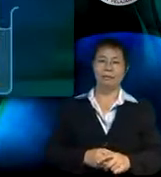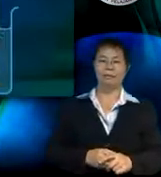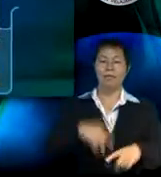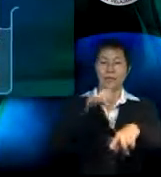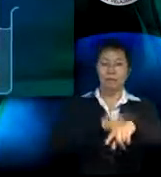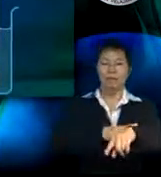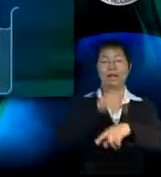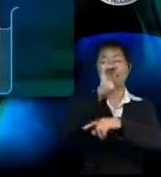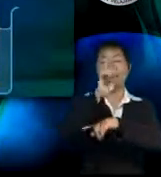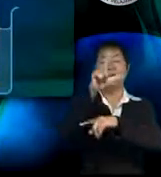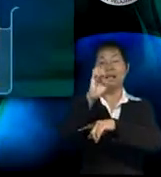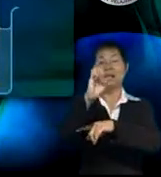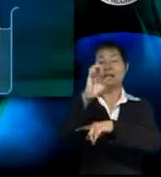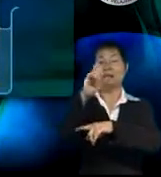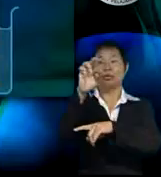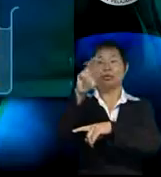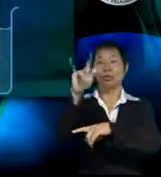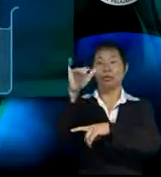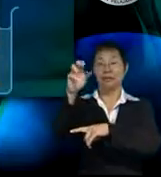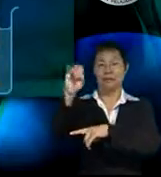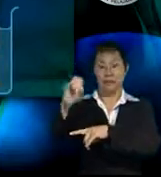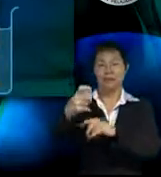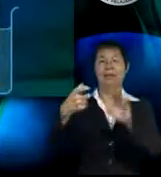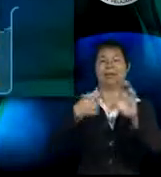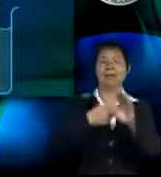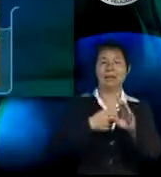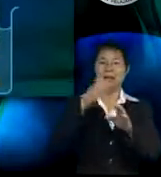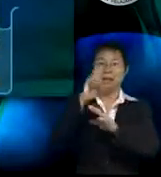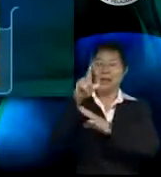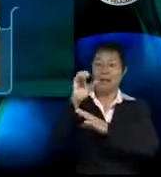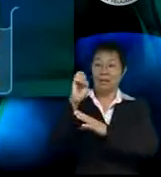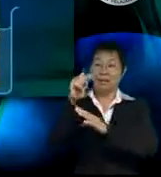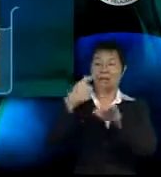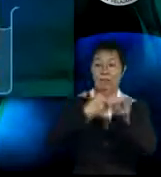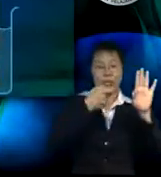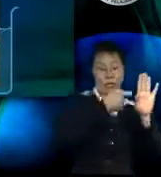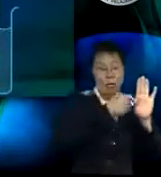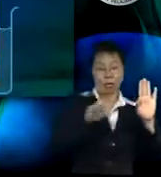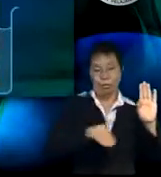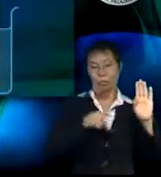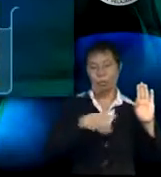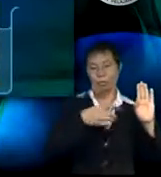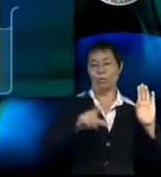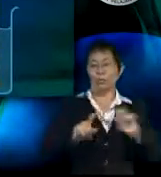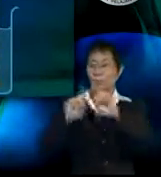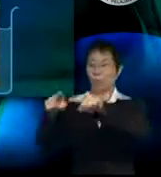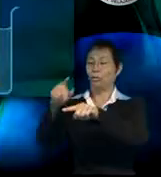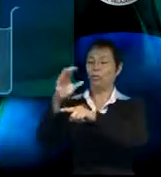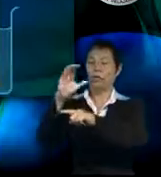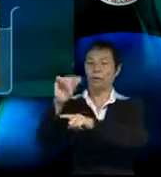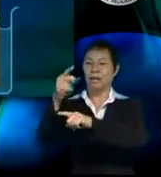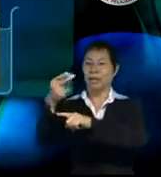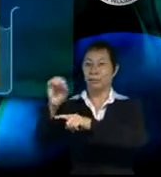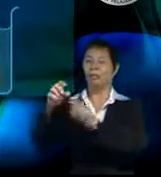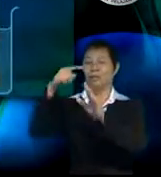During electrolysis, the electrons from the battery go to the cathode. Here they meet the positive